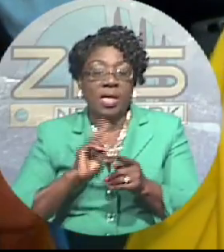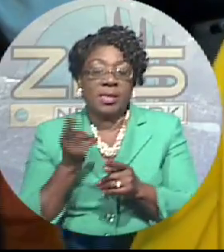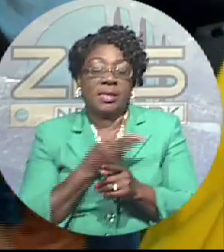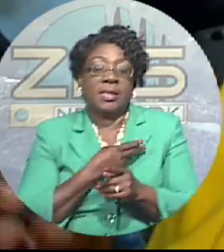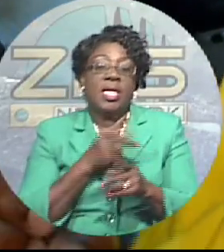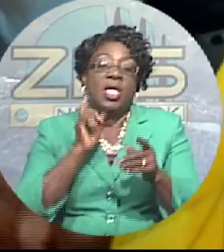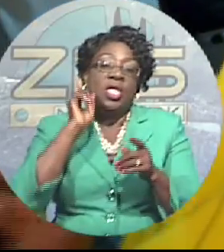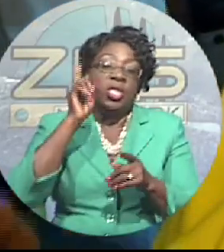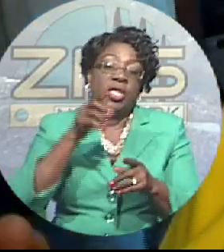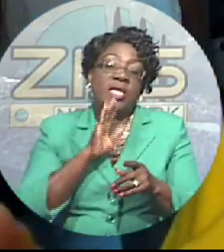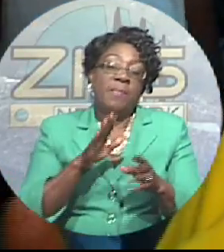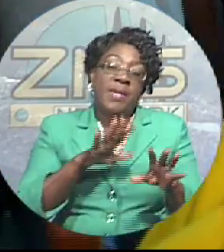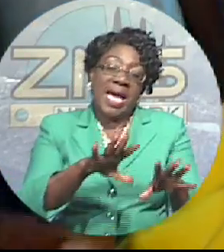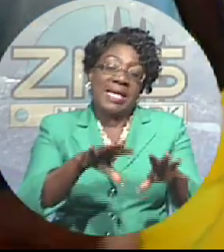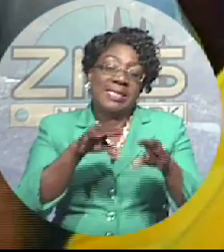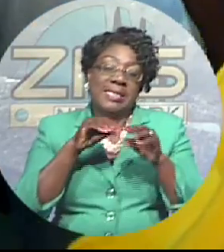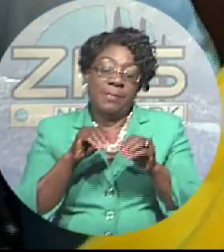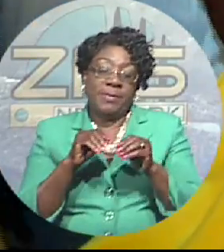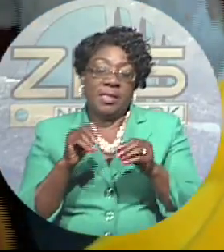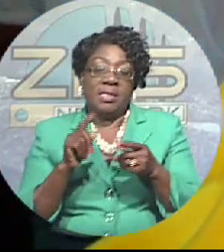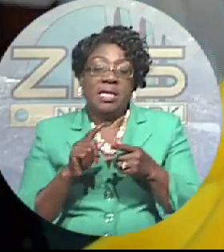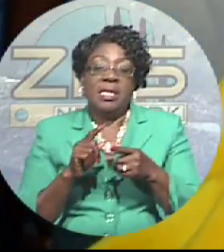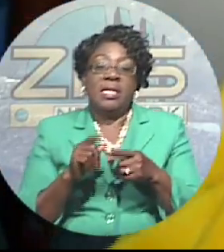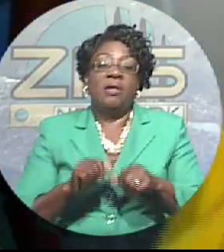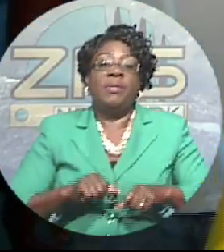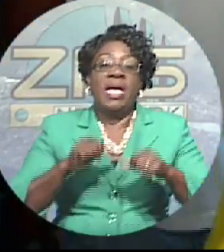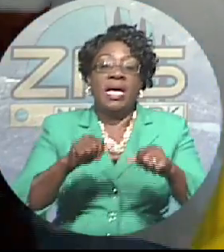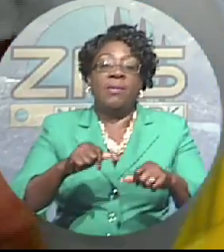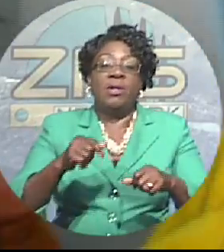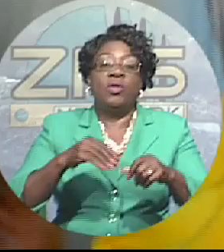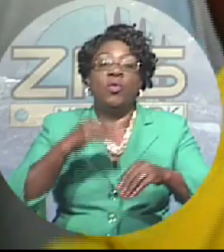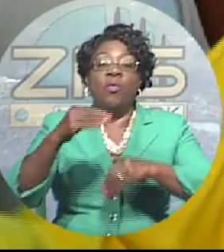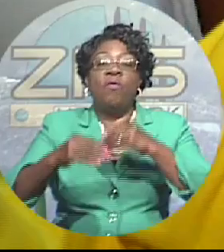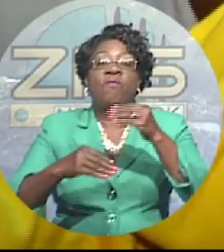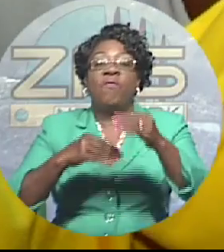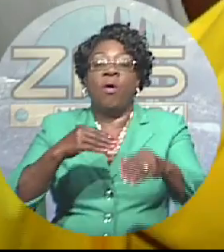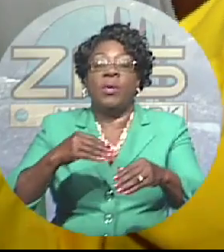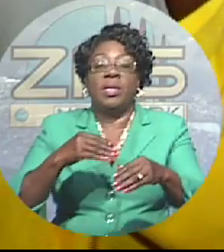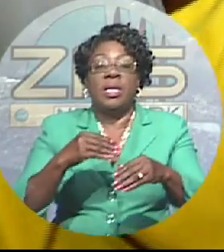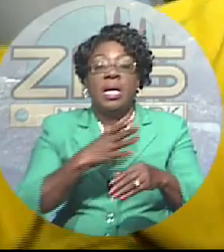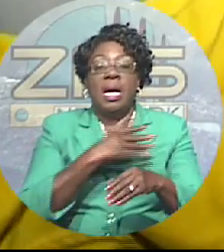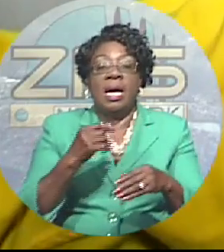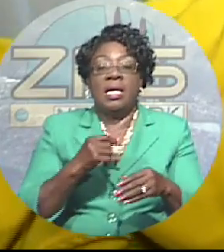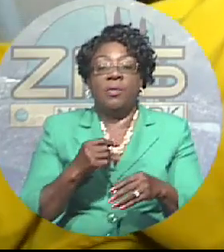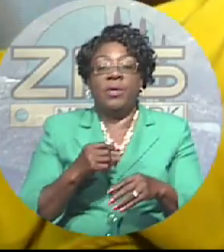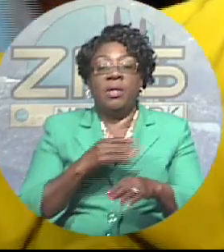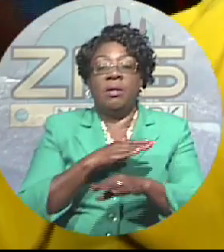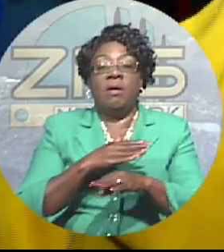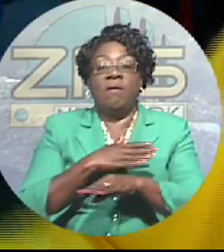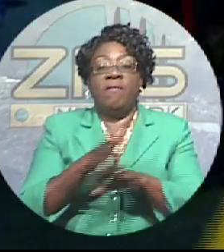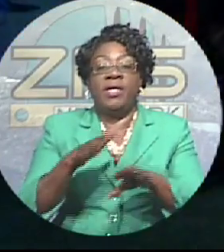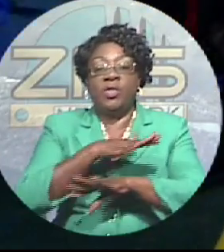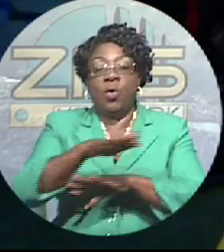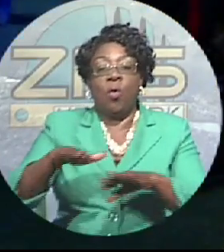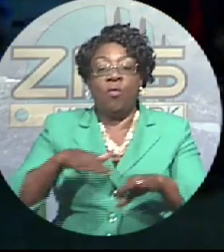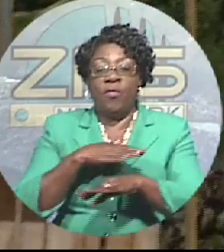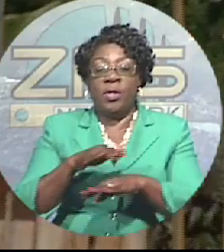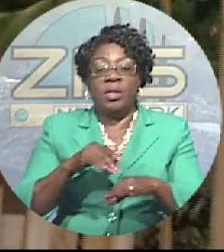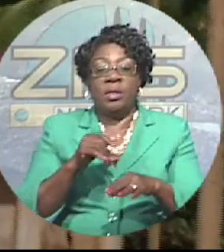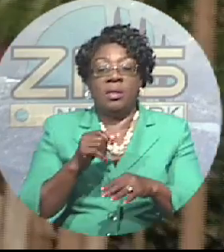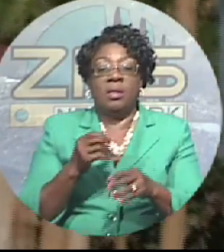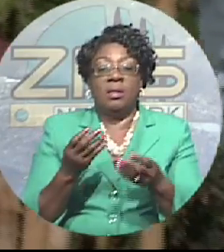and should they be accepted, then we'll be able to move forward. And it'll unfold over the course of a period of